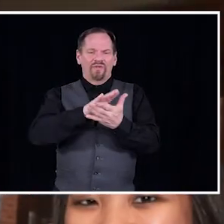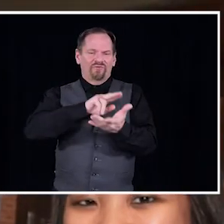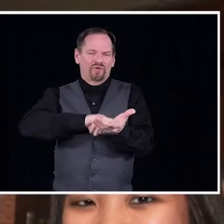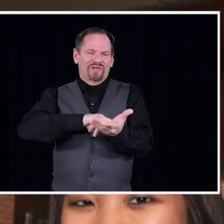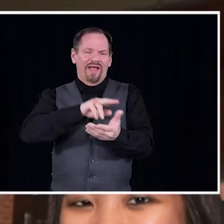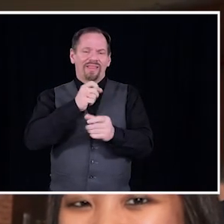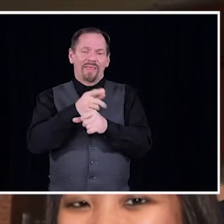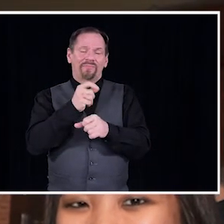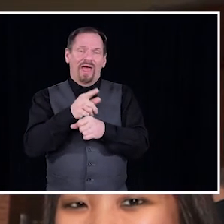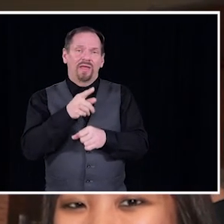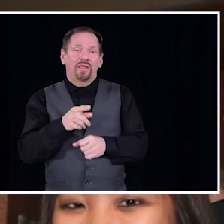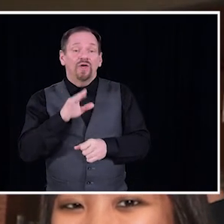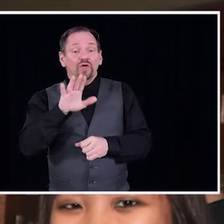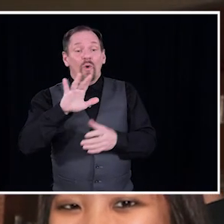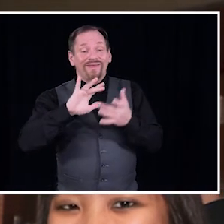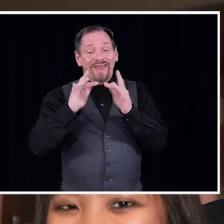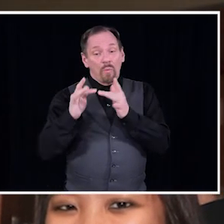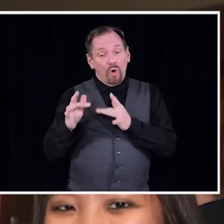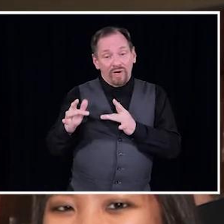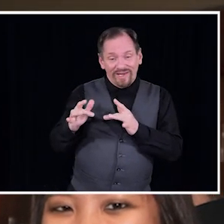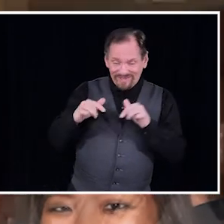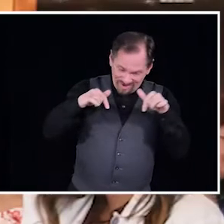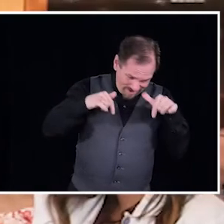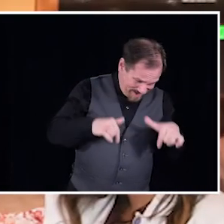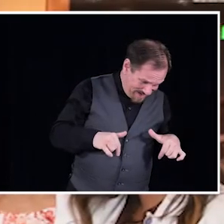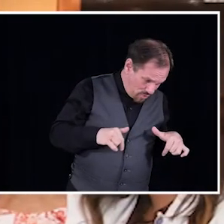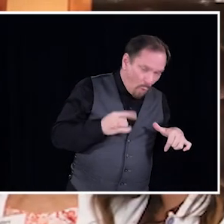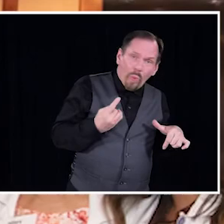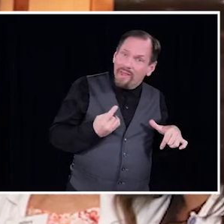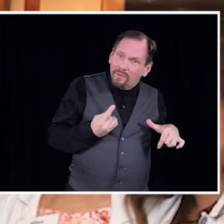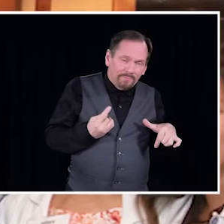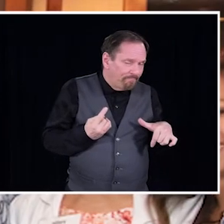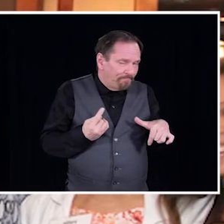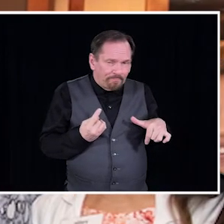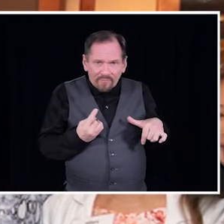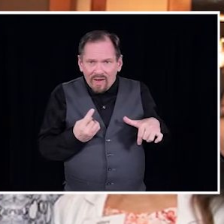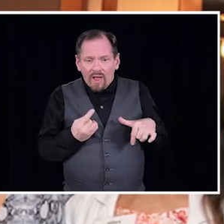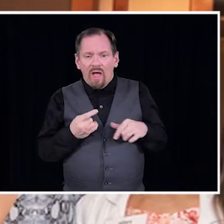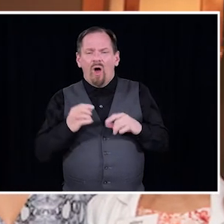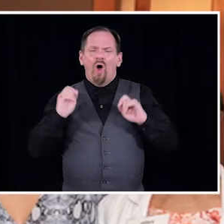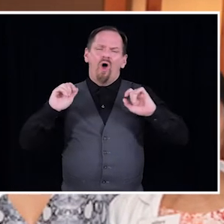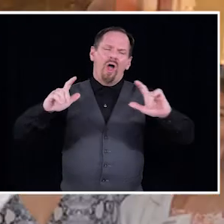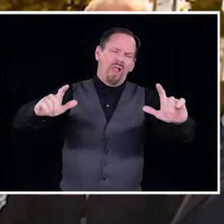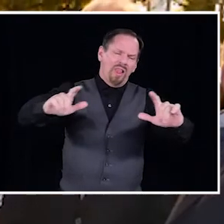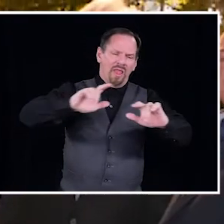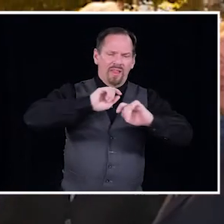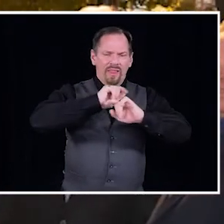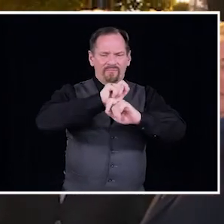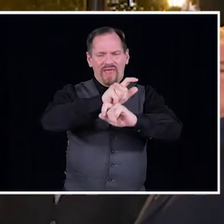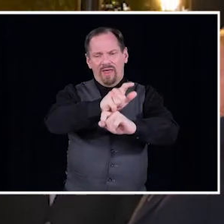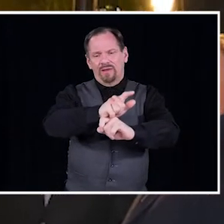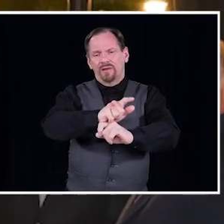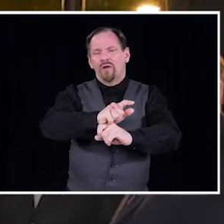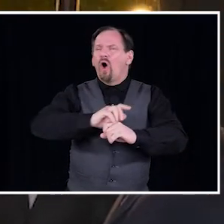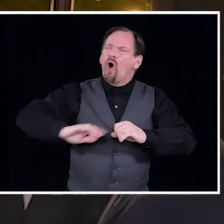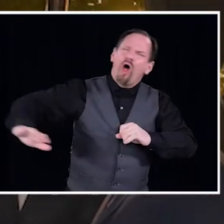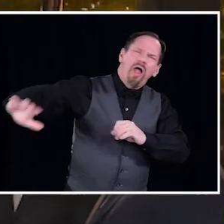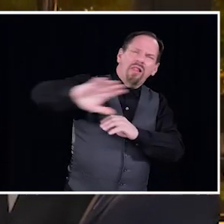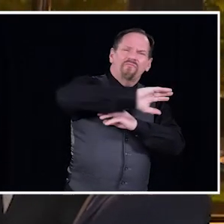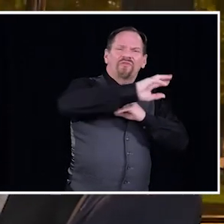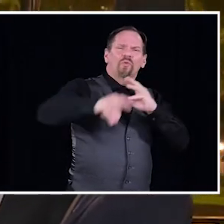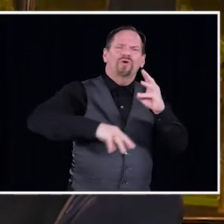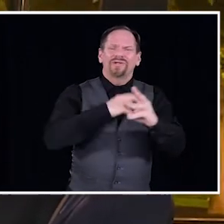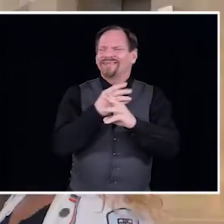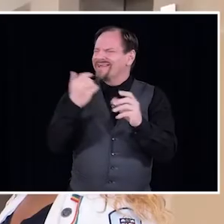alumni. Your alumni network extends beyond this campus, with all Hopkins alumni all over the world and across